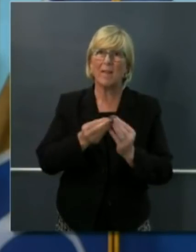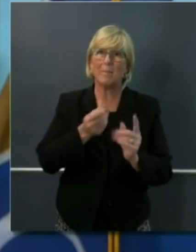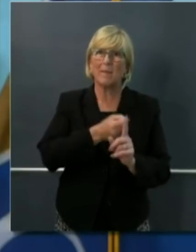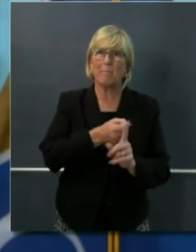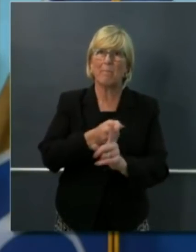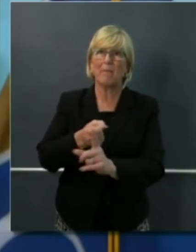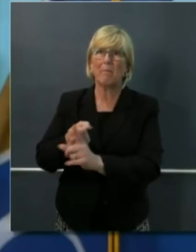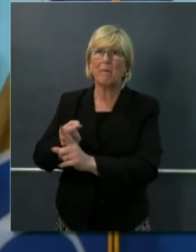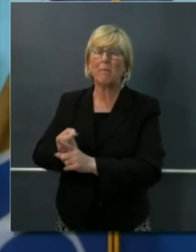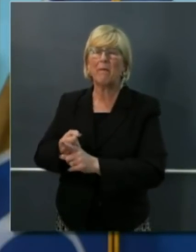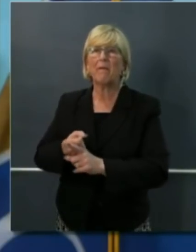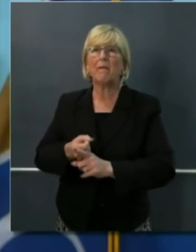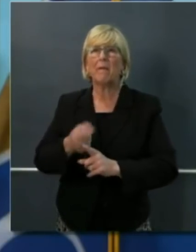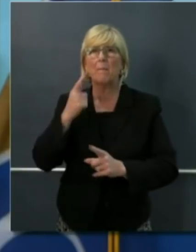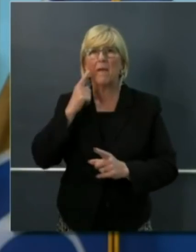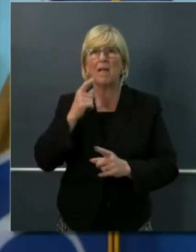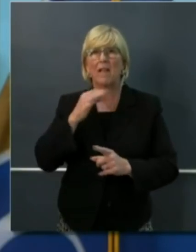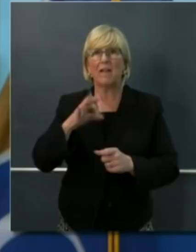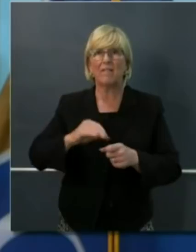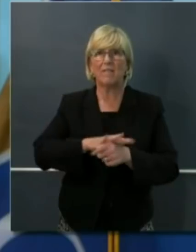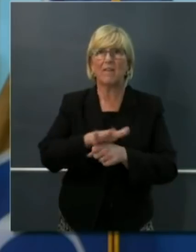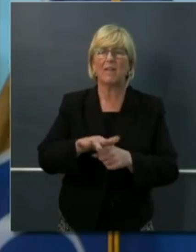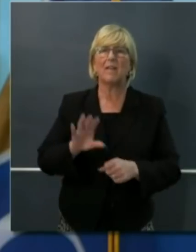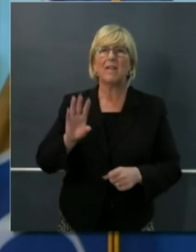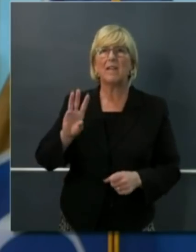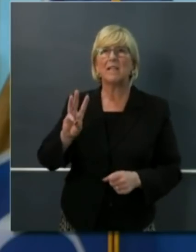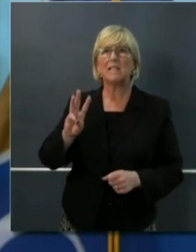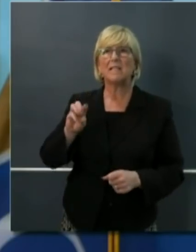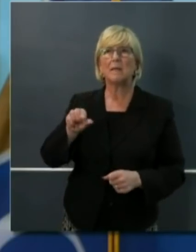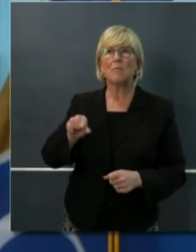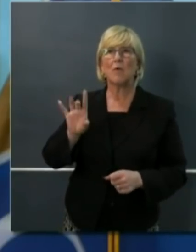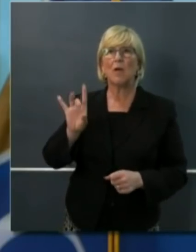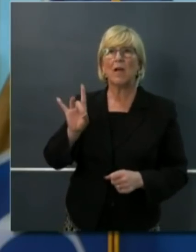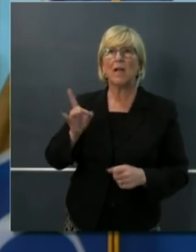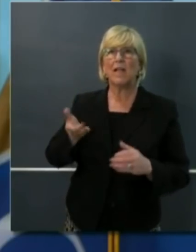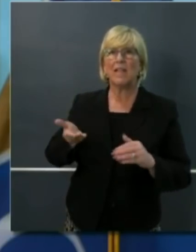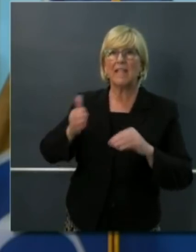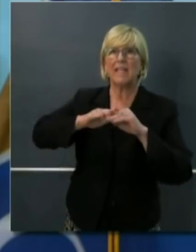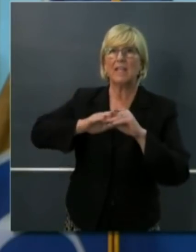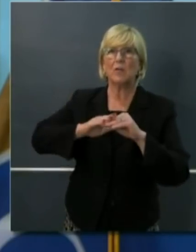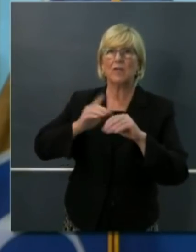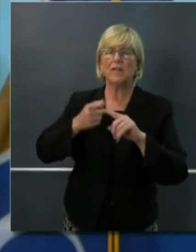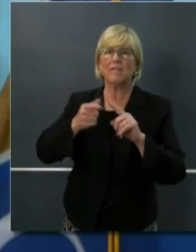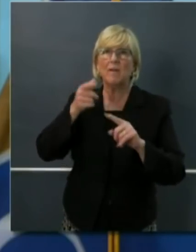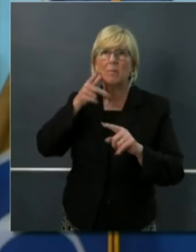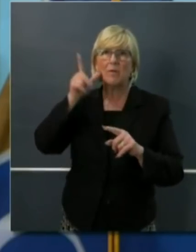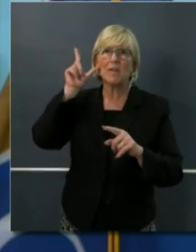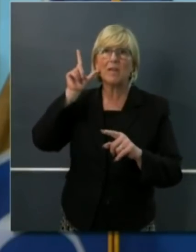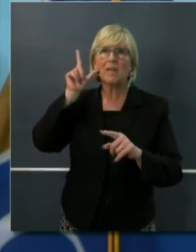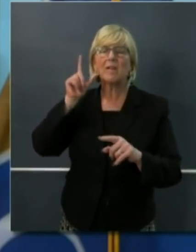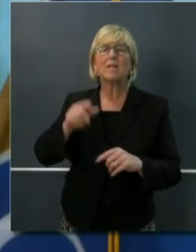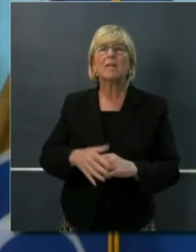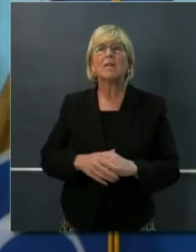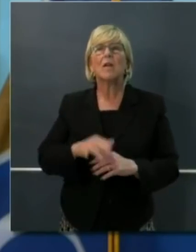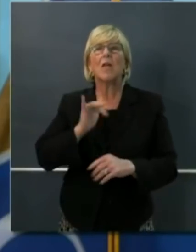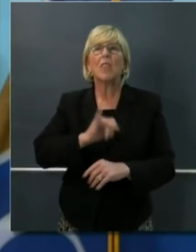ones to this virus. 6.8% increase over the previous day. Those